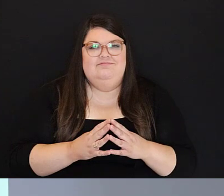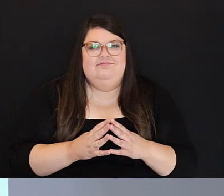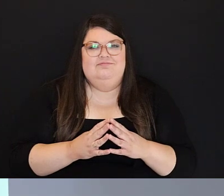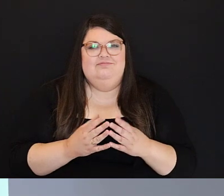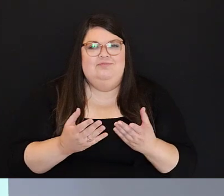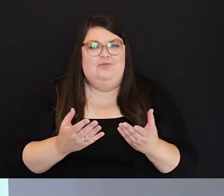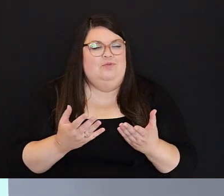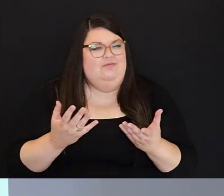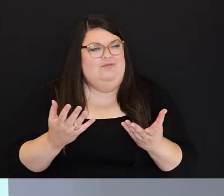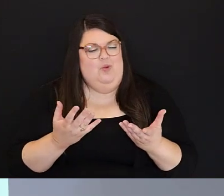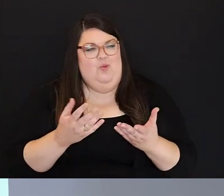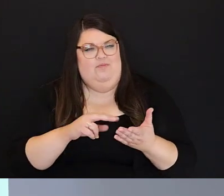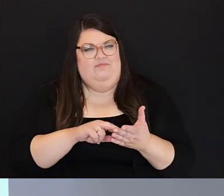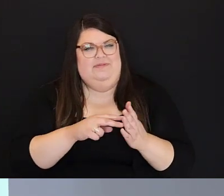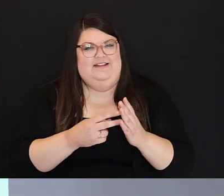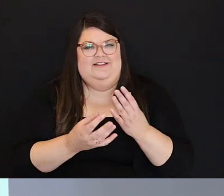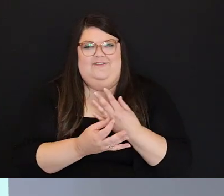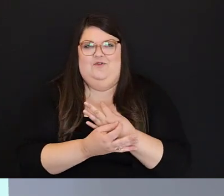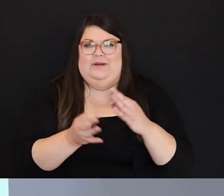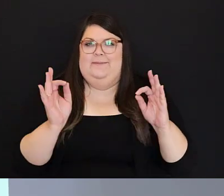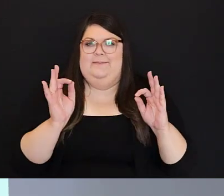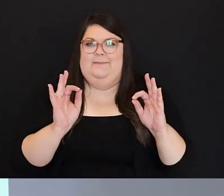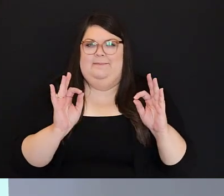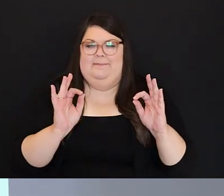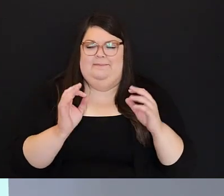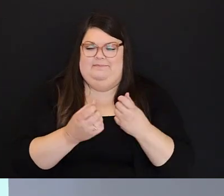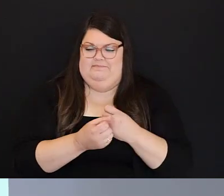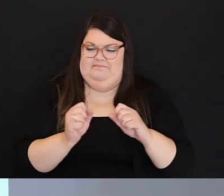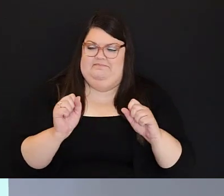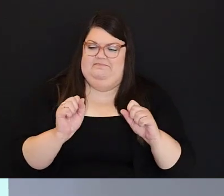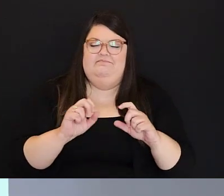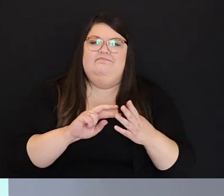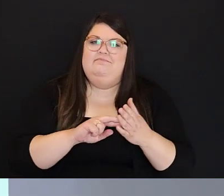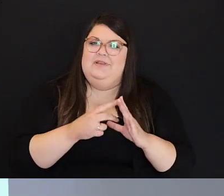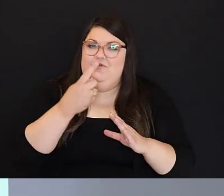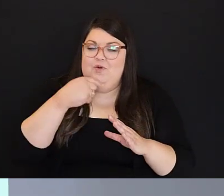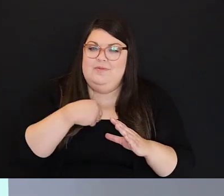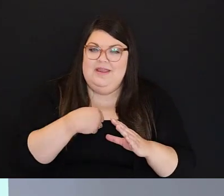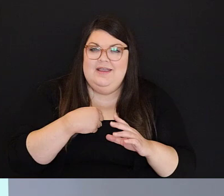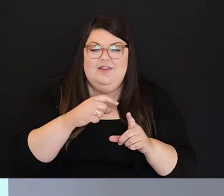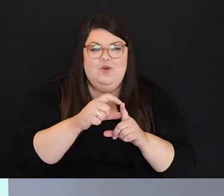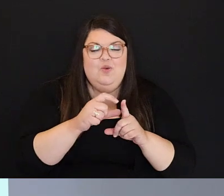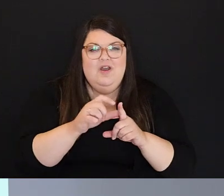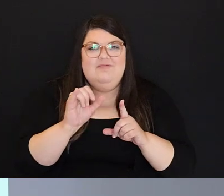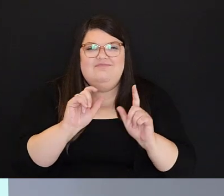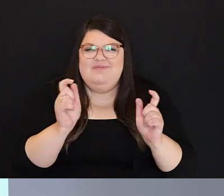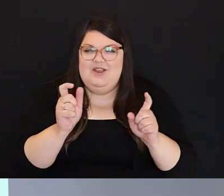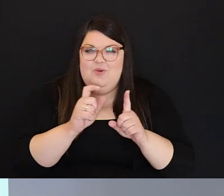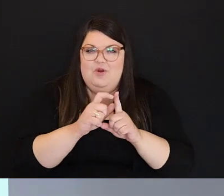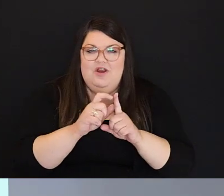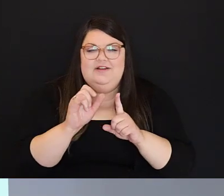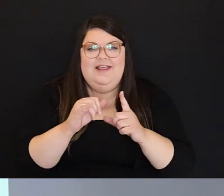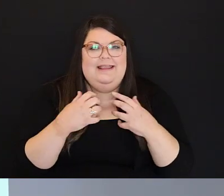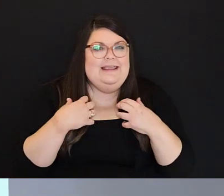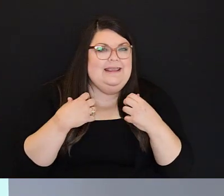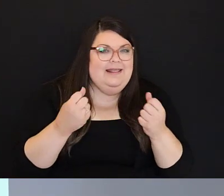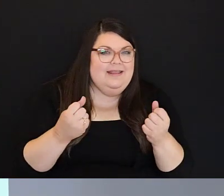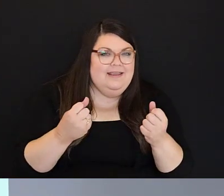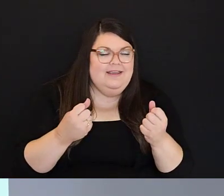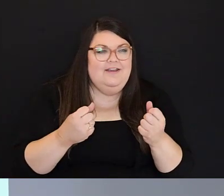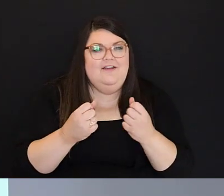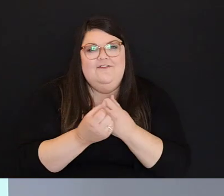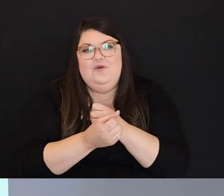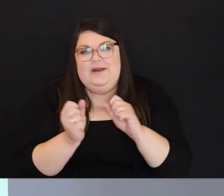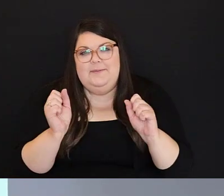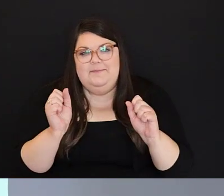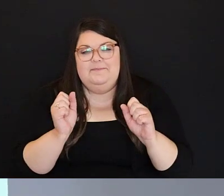what is freedom? What does that mean for me? And like, what is like these words, like these big words like healing or